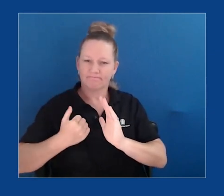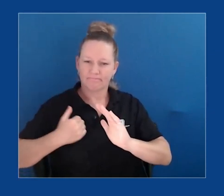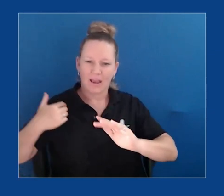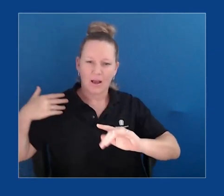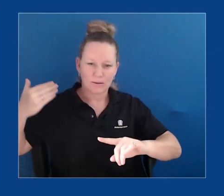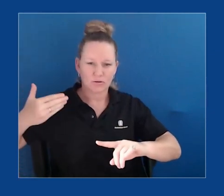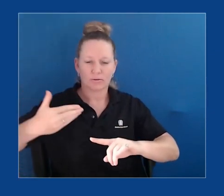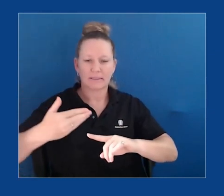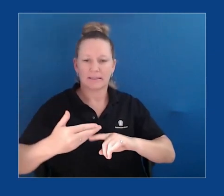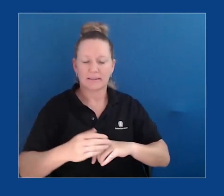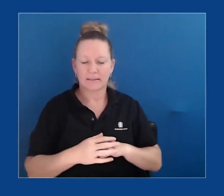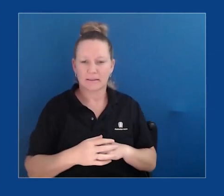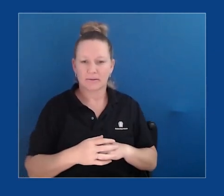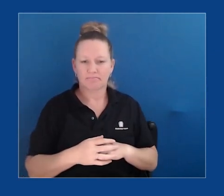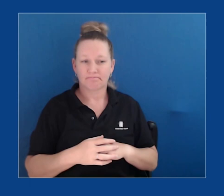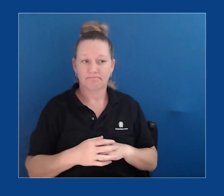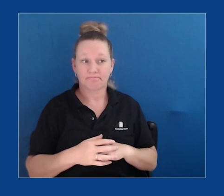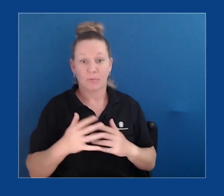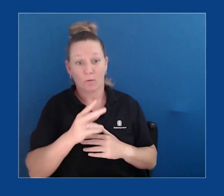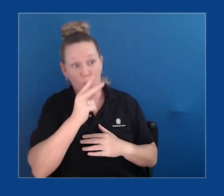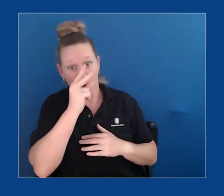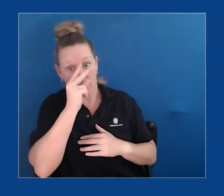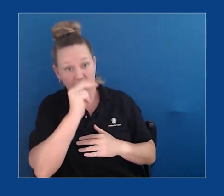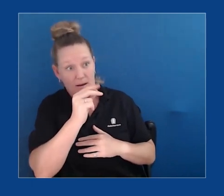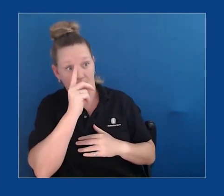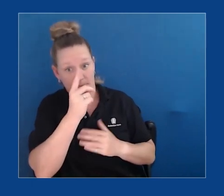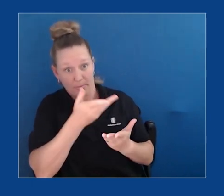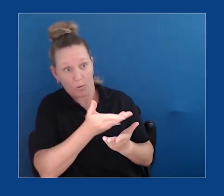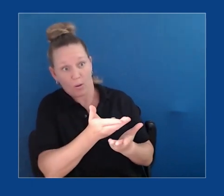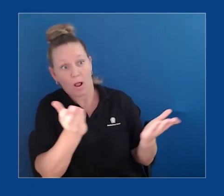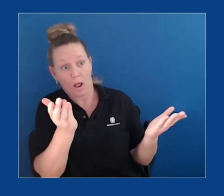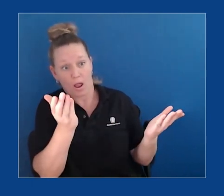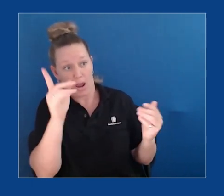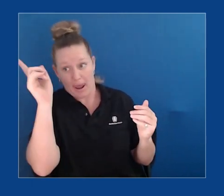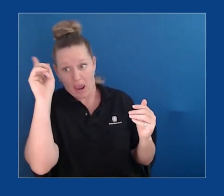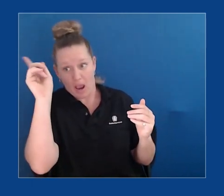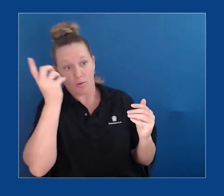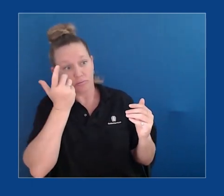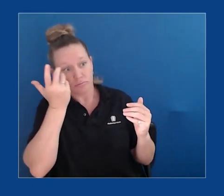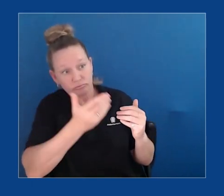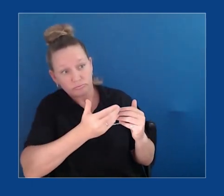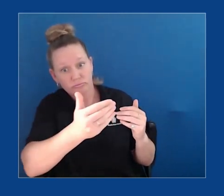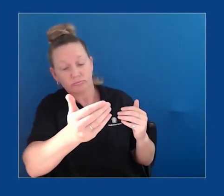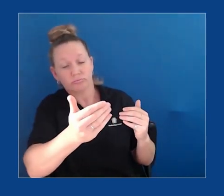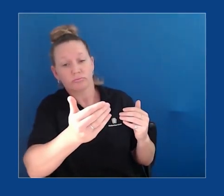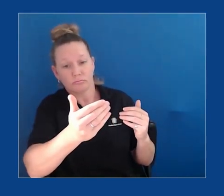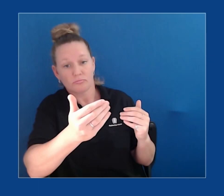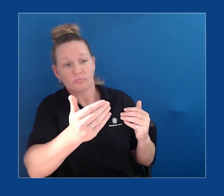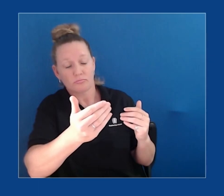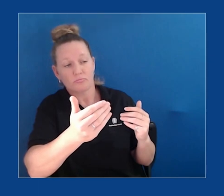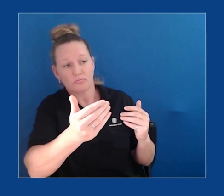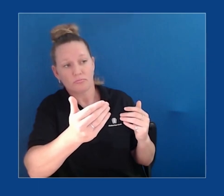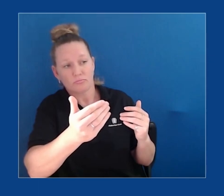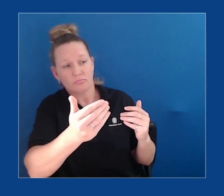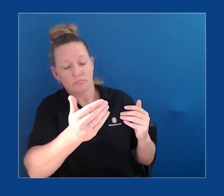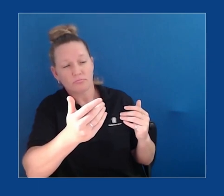And what that means for young people now and into the future. And one of the things that I really want